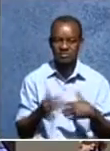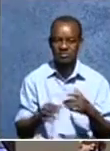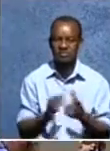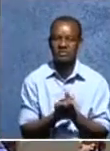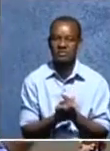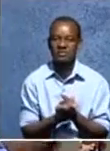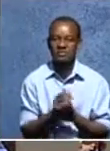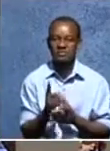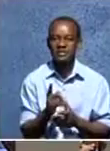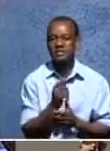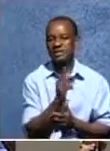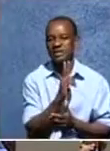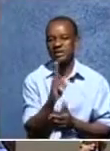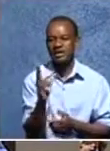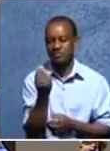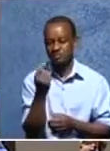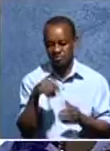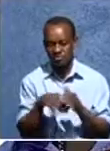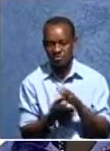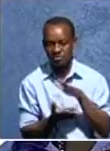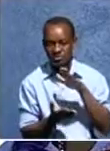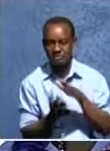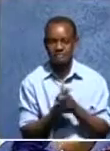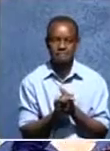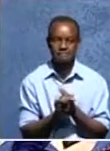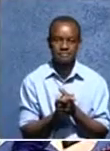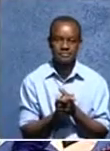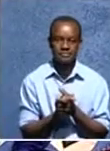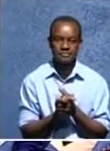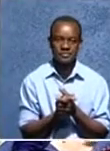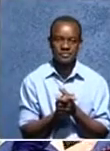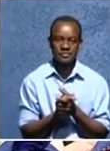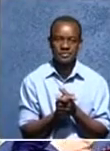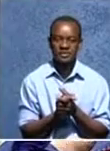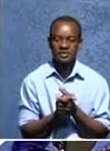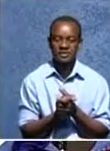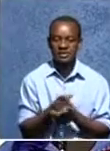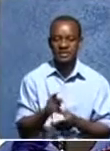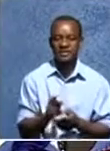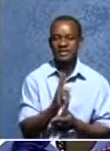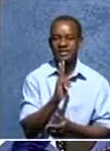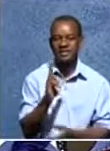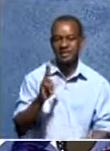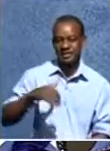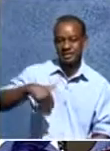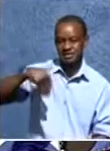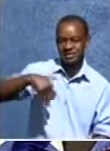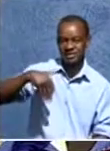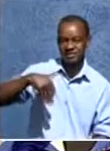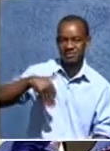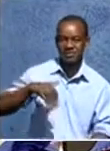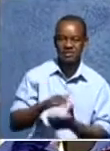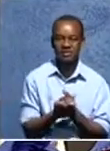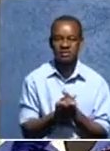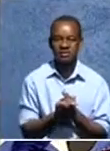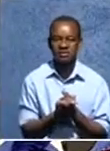they are in your face. So they're visible. Exactly. Yeah. But if you really do your homework, and I know lots of Namibians are so well connected to social media these days, that there are so